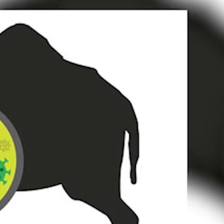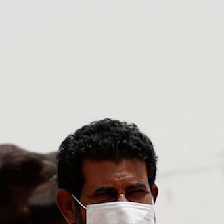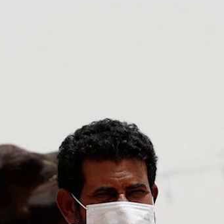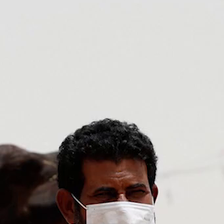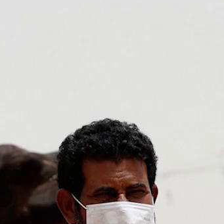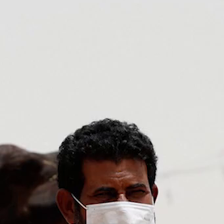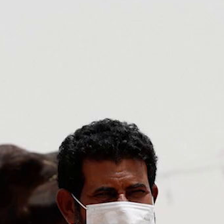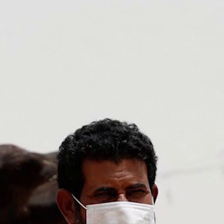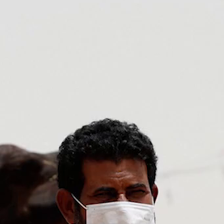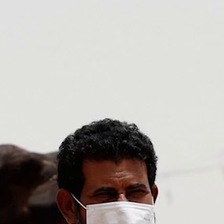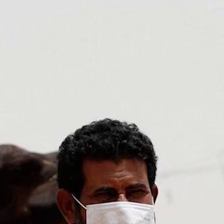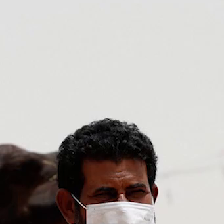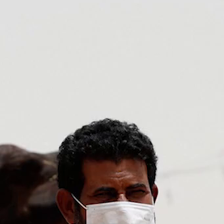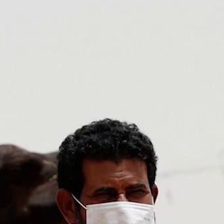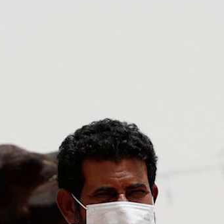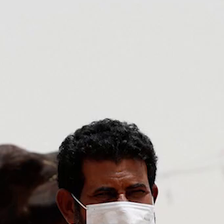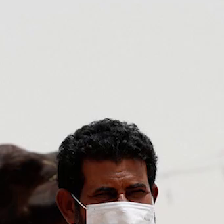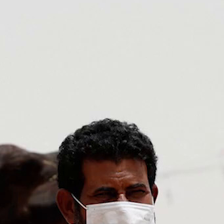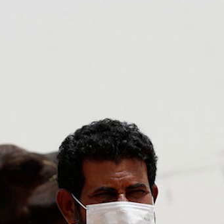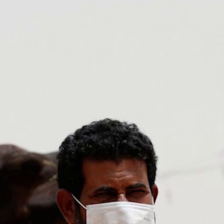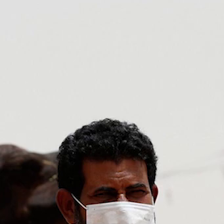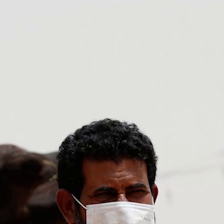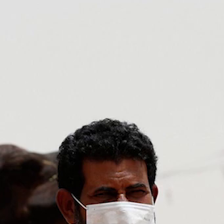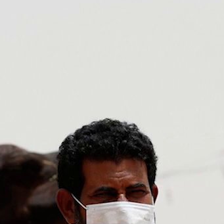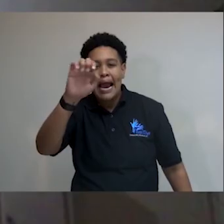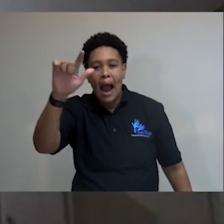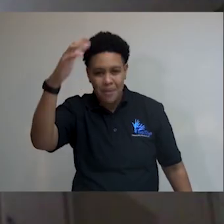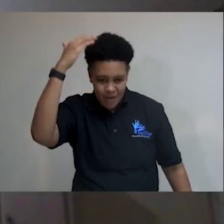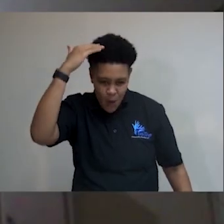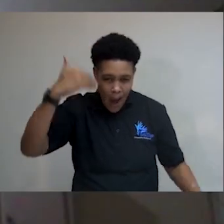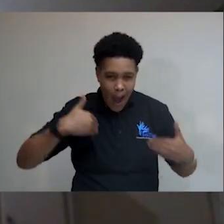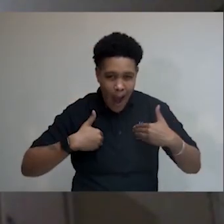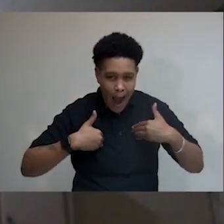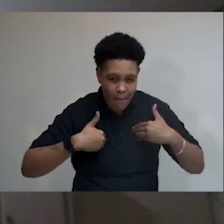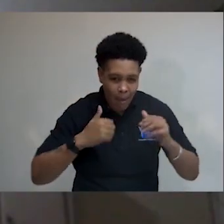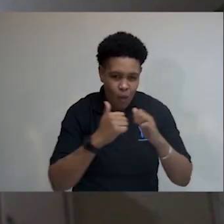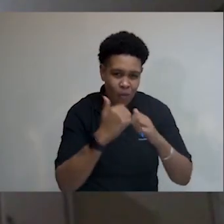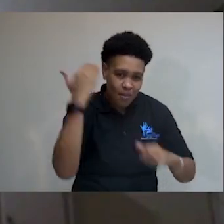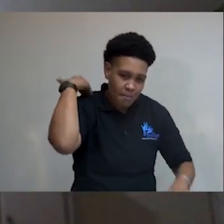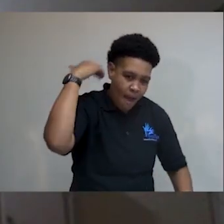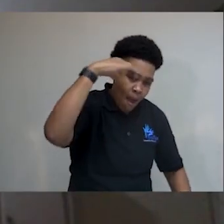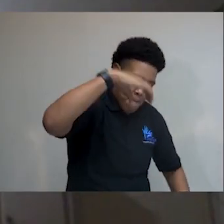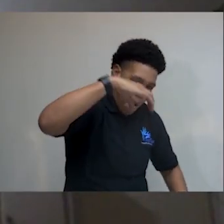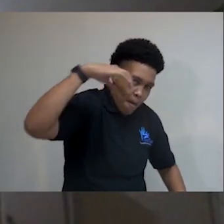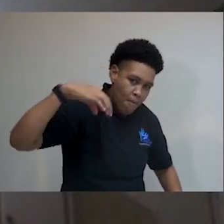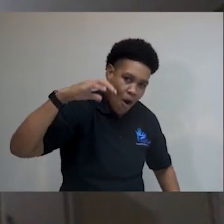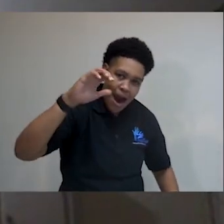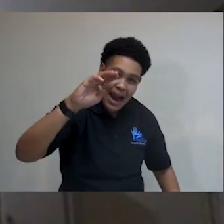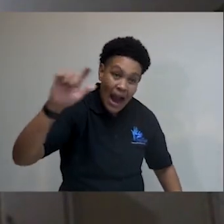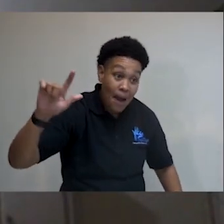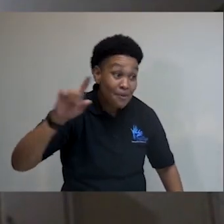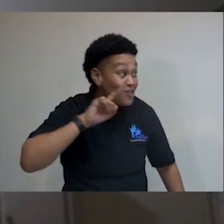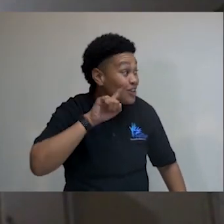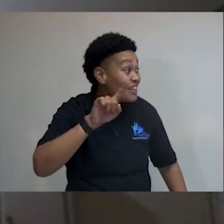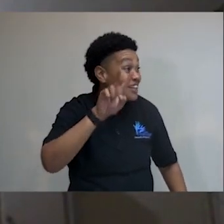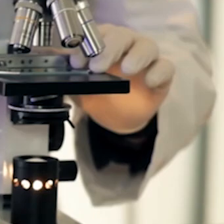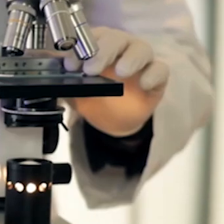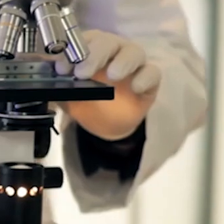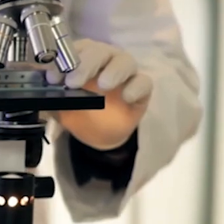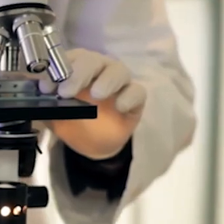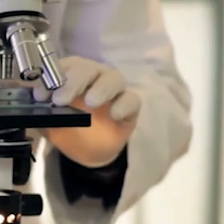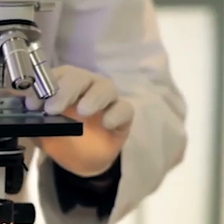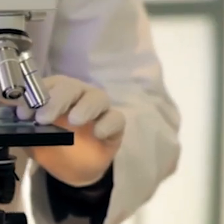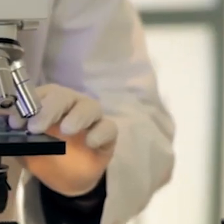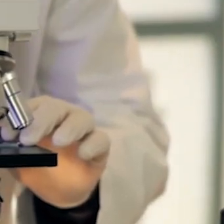this is the Middle East Respiratory Syndrome, developed, in 2012, there were a number of cases, and